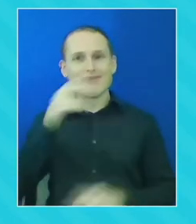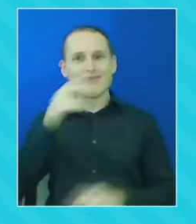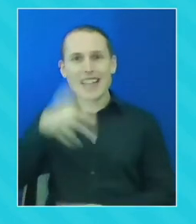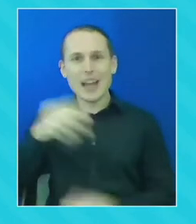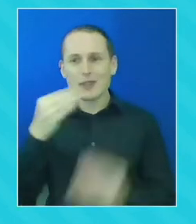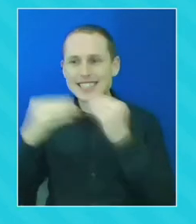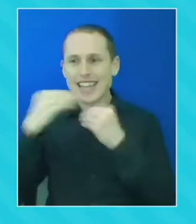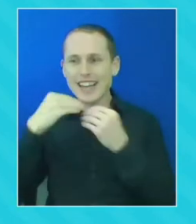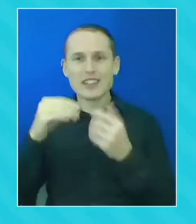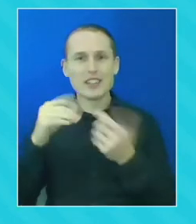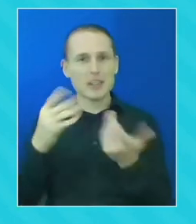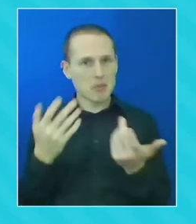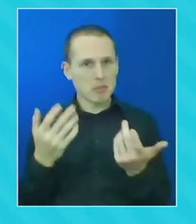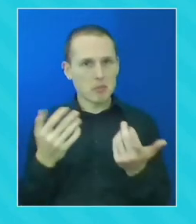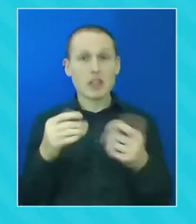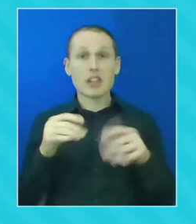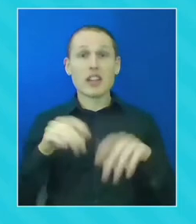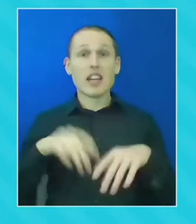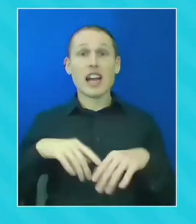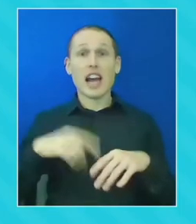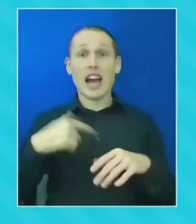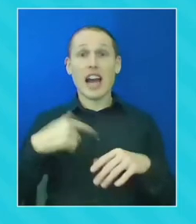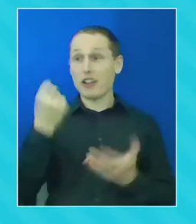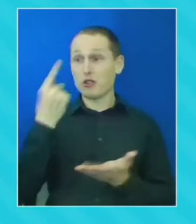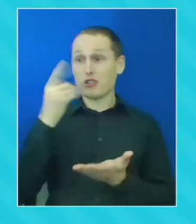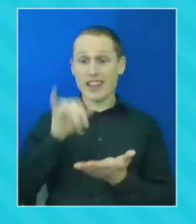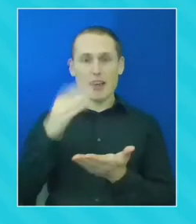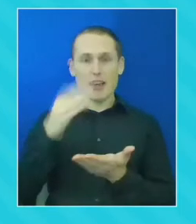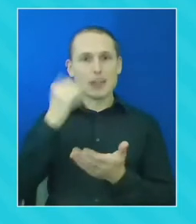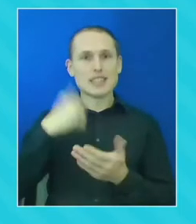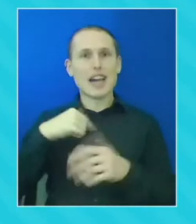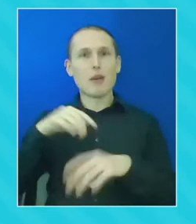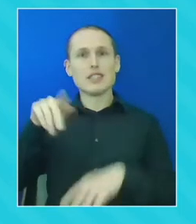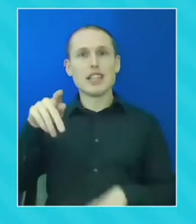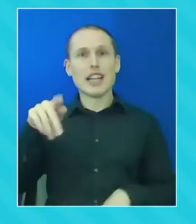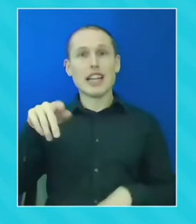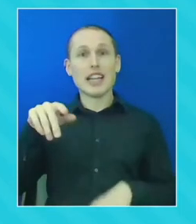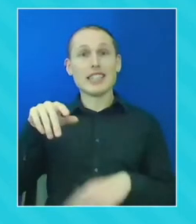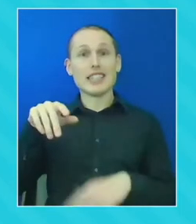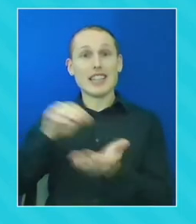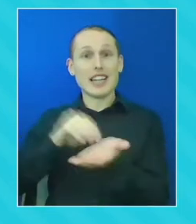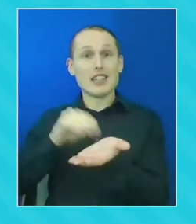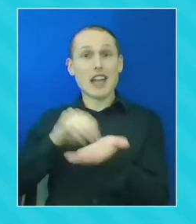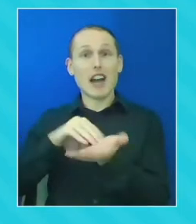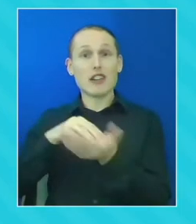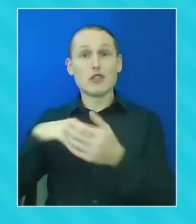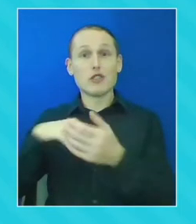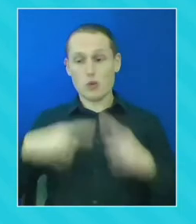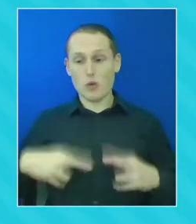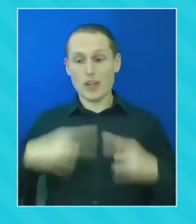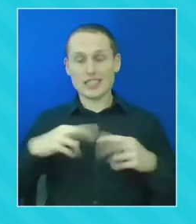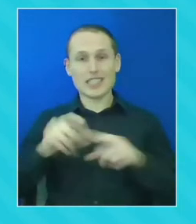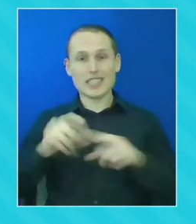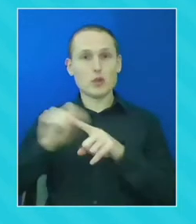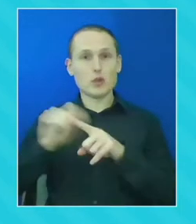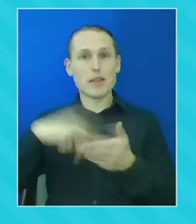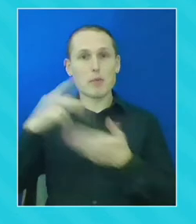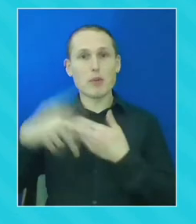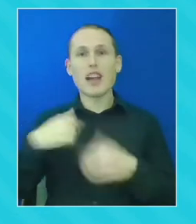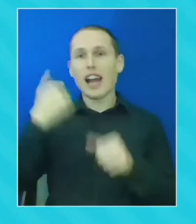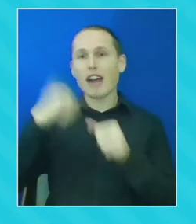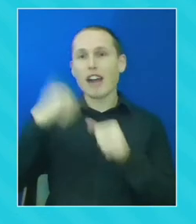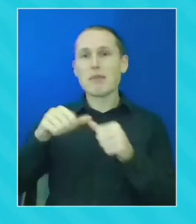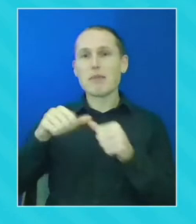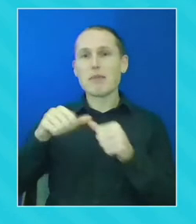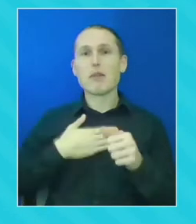to a head when I was in my pediatrics residency training program. I remember sitting in front of my four-month-old patient and their family. I was asked a